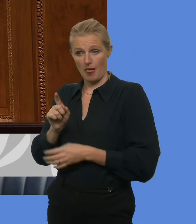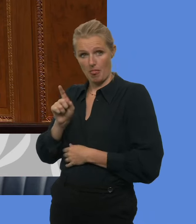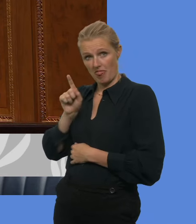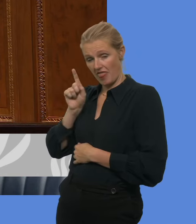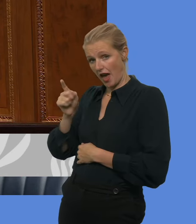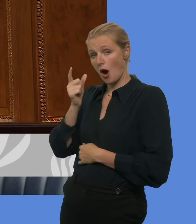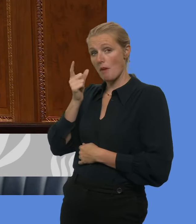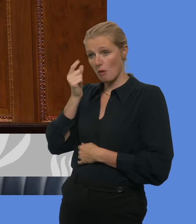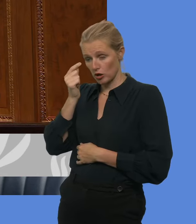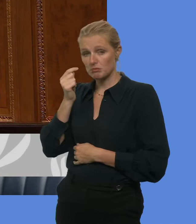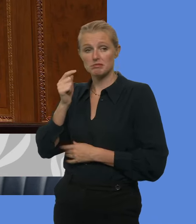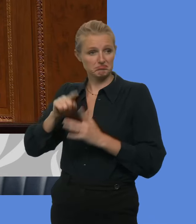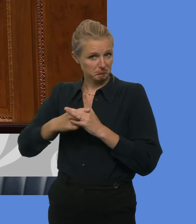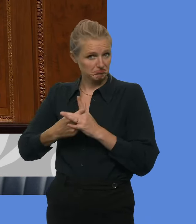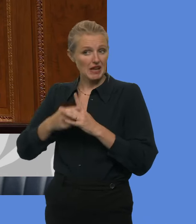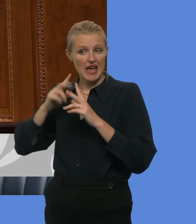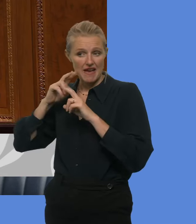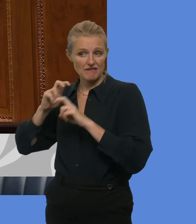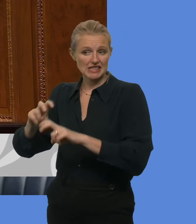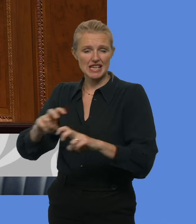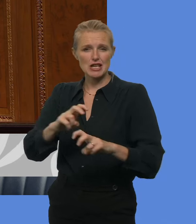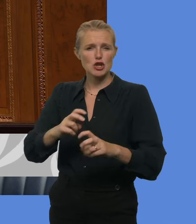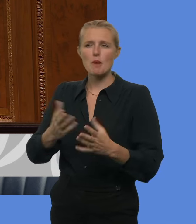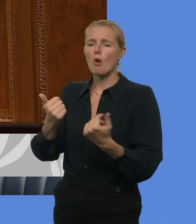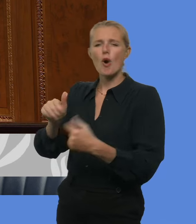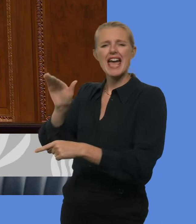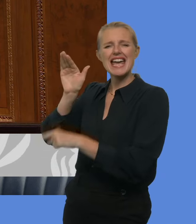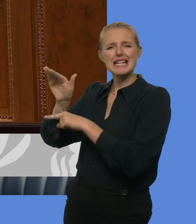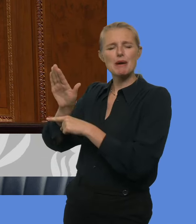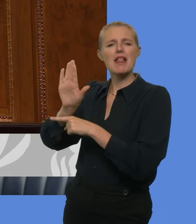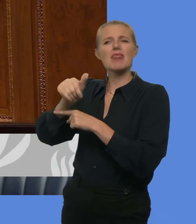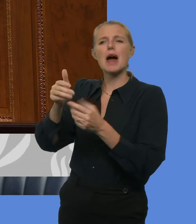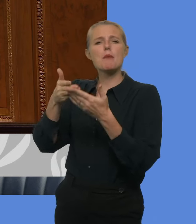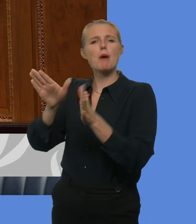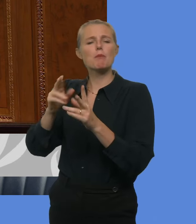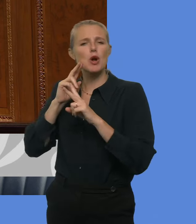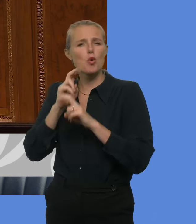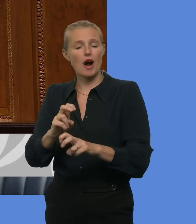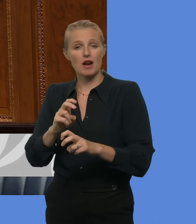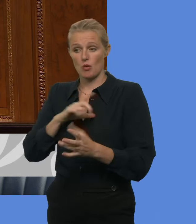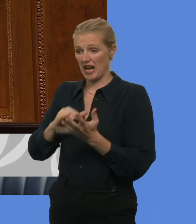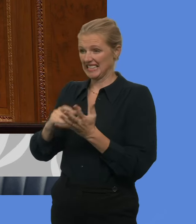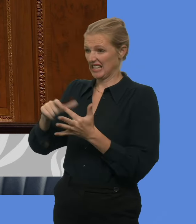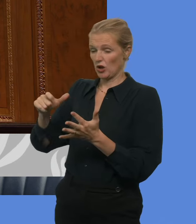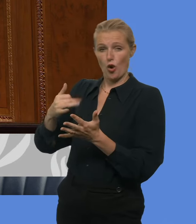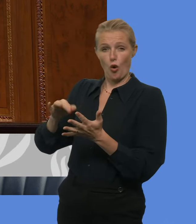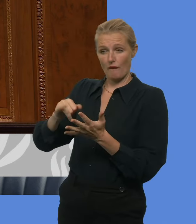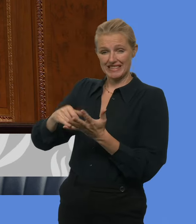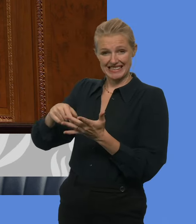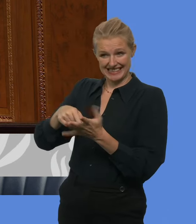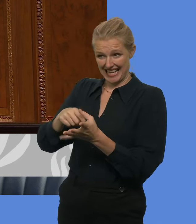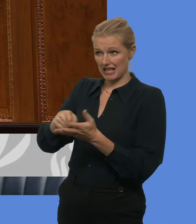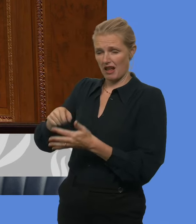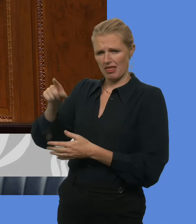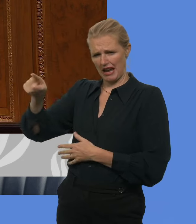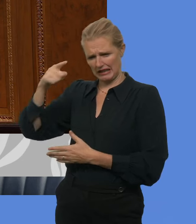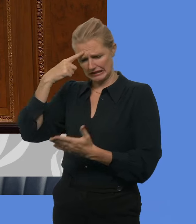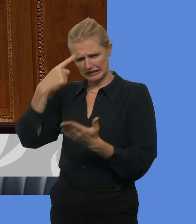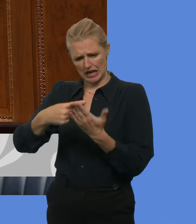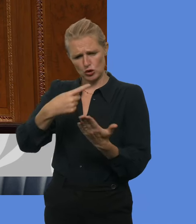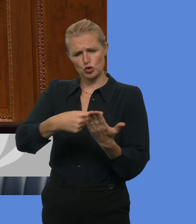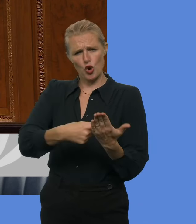forward investigations that are more independent than a public inquiry, given that the Secretary of State sets the terms of reference for the public inquiry and